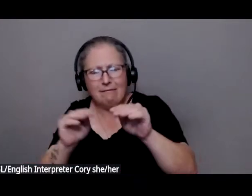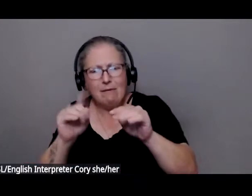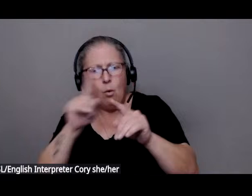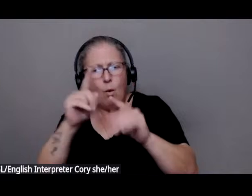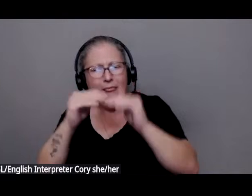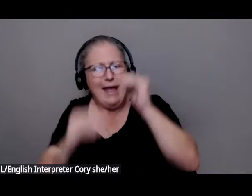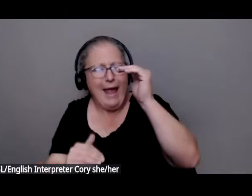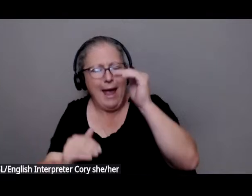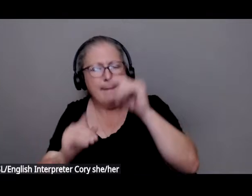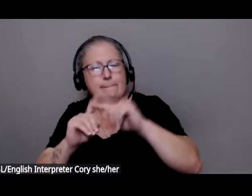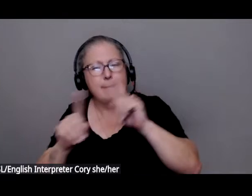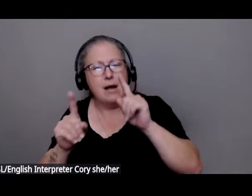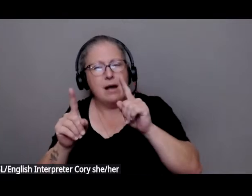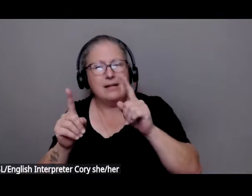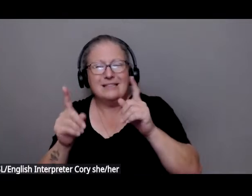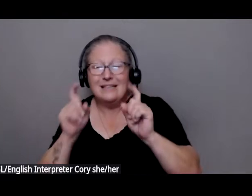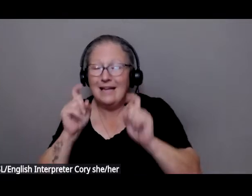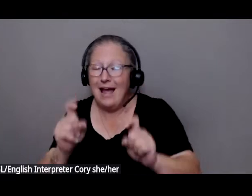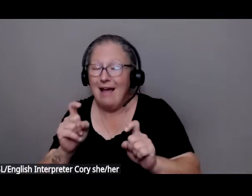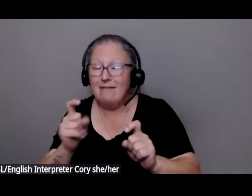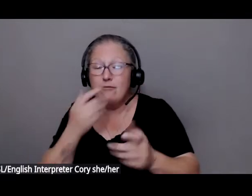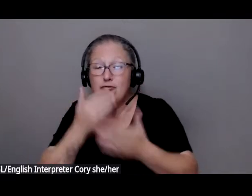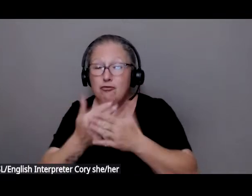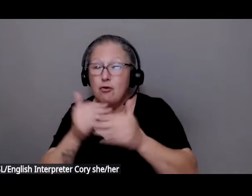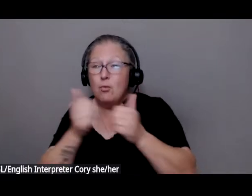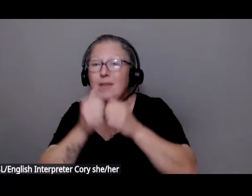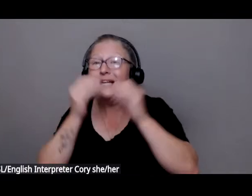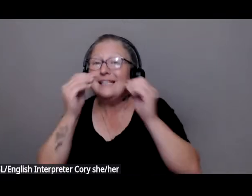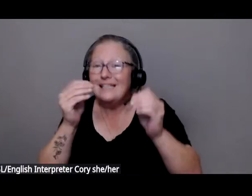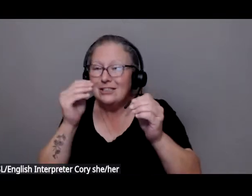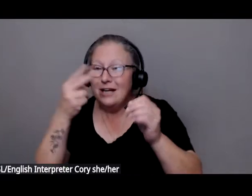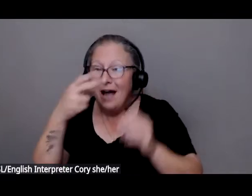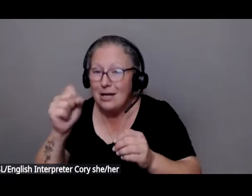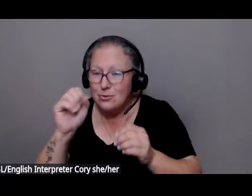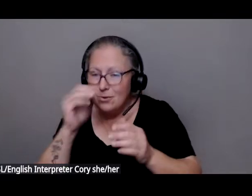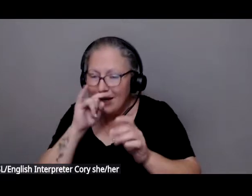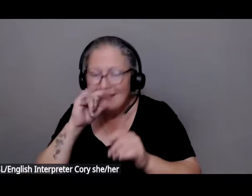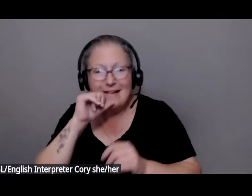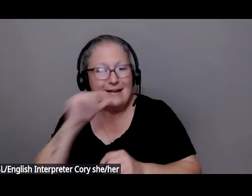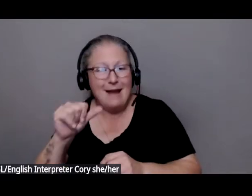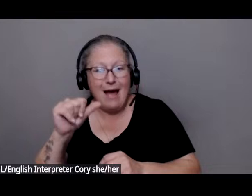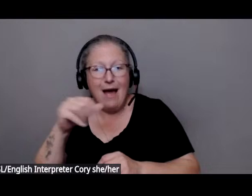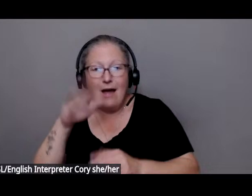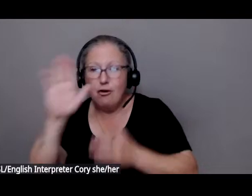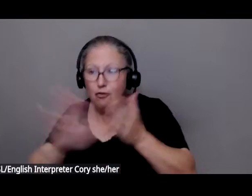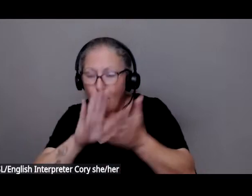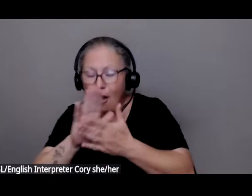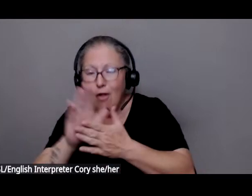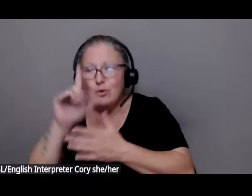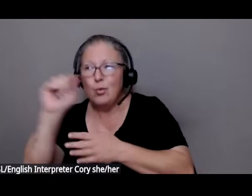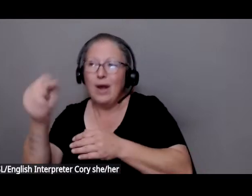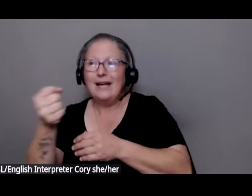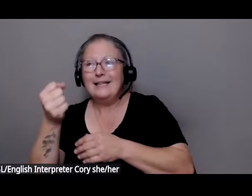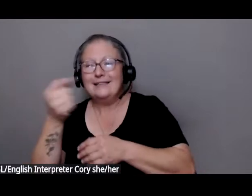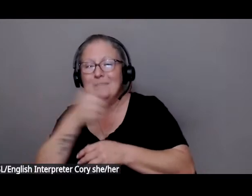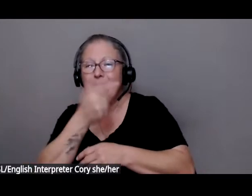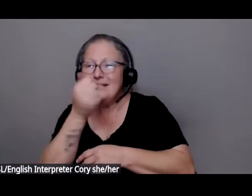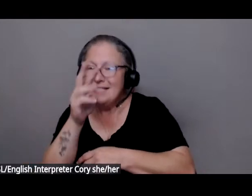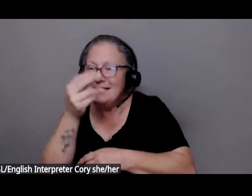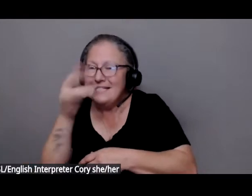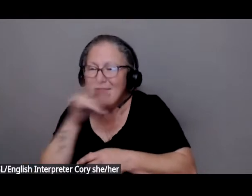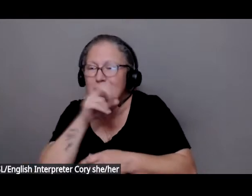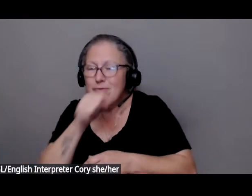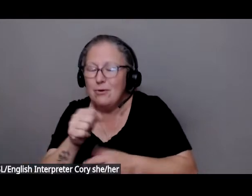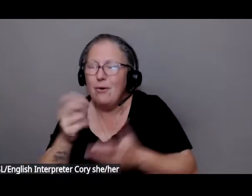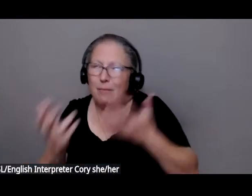because again, you got to be good with teaching high school kids. They're not college. They're not sort of, 20-year-olds. They're 16-year-olds, 17-year-olds. So I think there's an argument